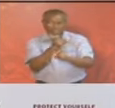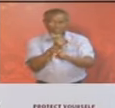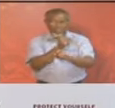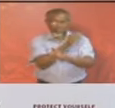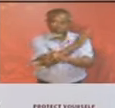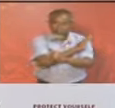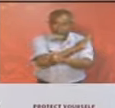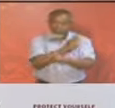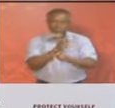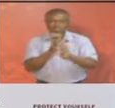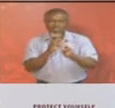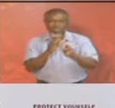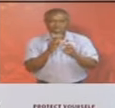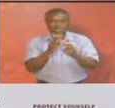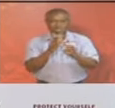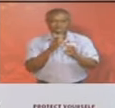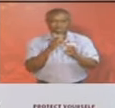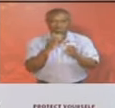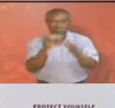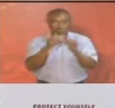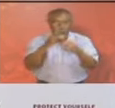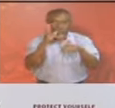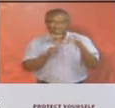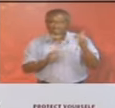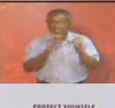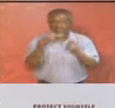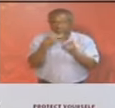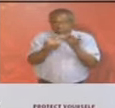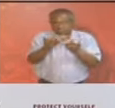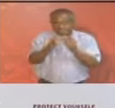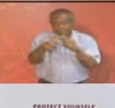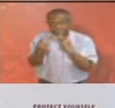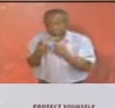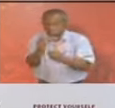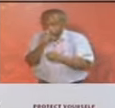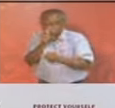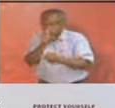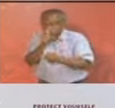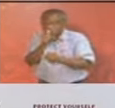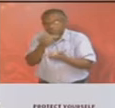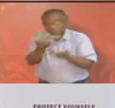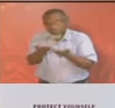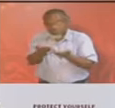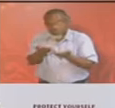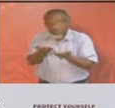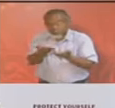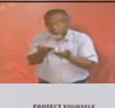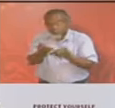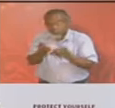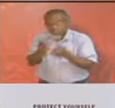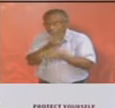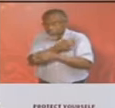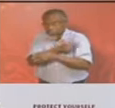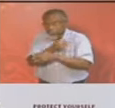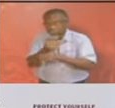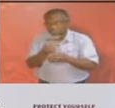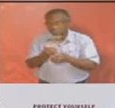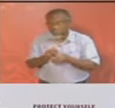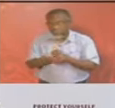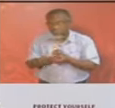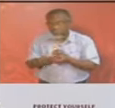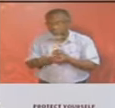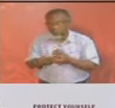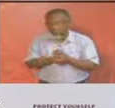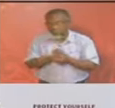versus private institutions, given the country's response to the COVID-19 pandemic and all the healthcare professionals that